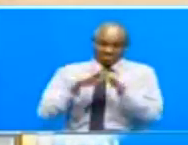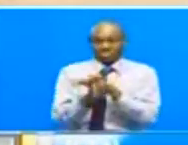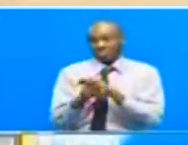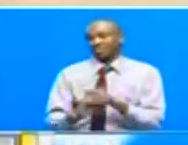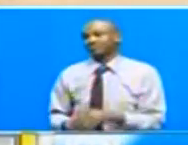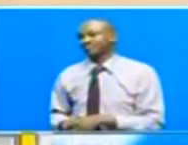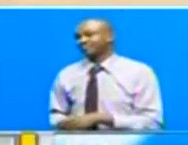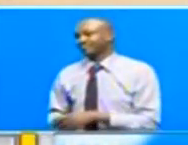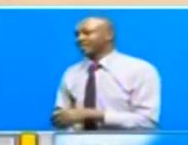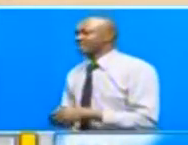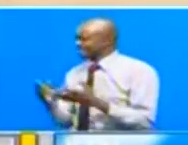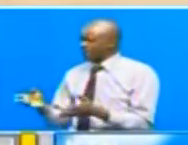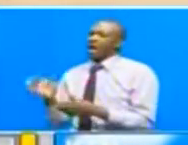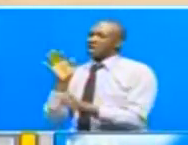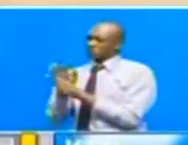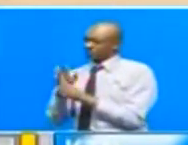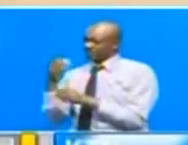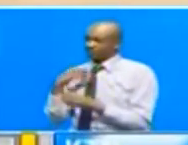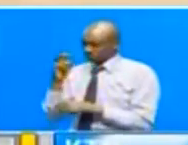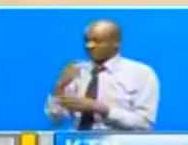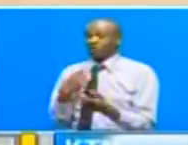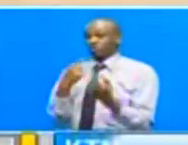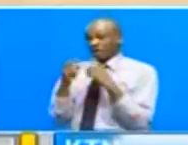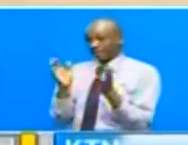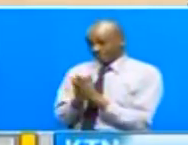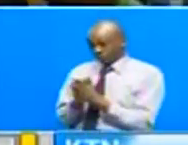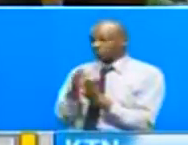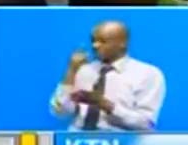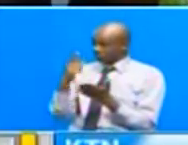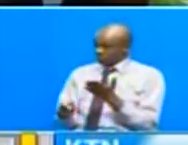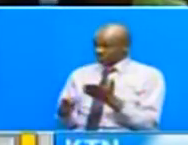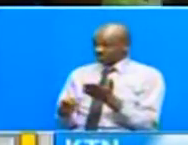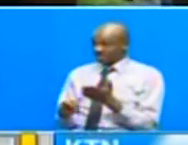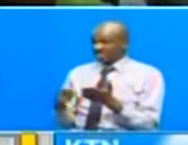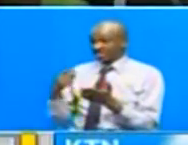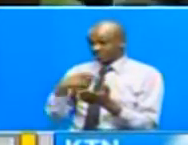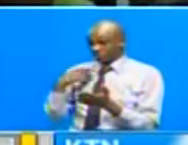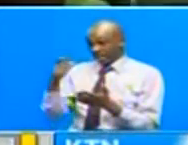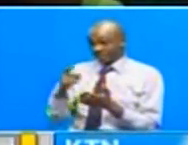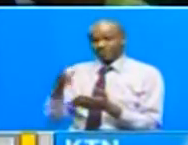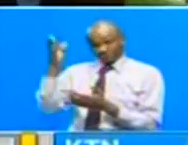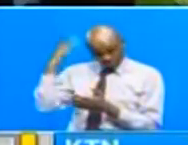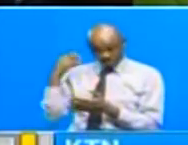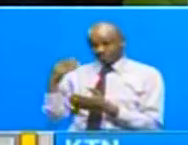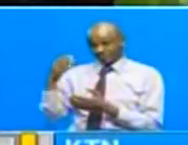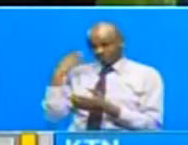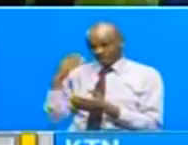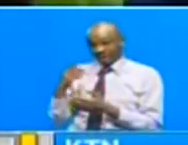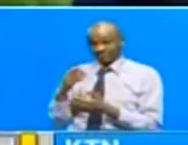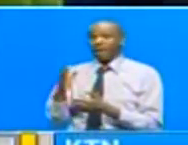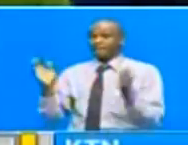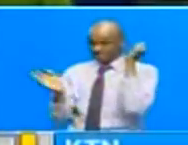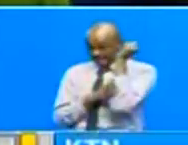lot of things that need to be looked at. But let's talk about, and you mentioned to me that you're an ethical hacker. Yes. Emphasis on ethical, of course.